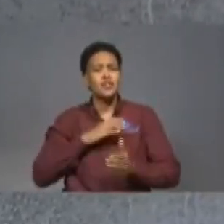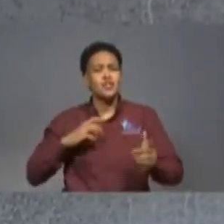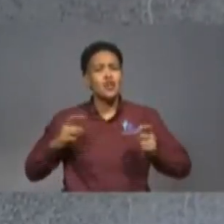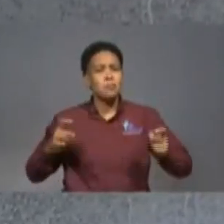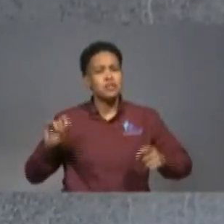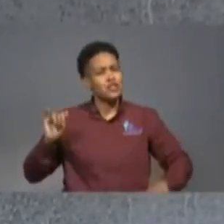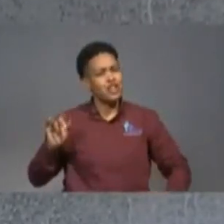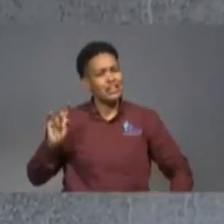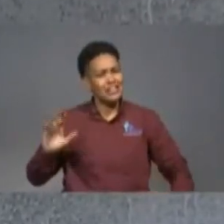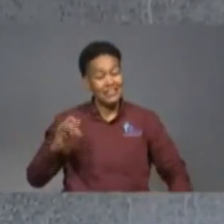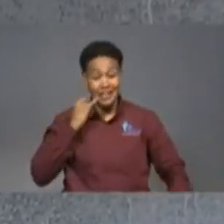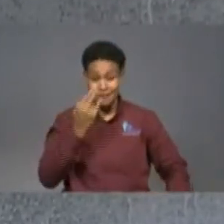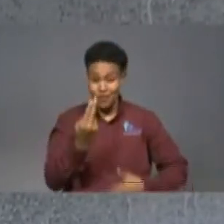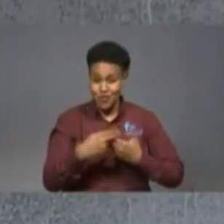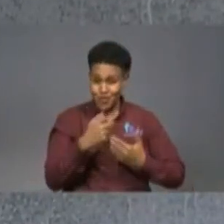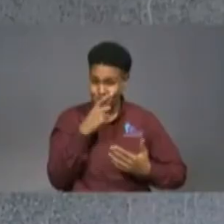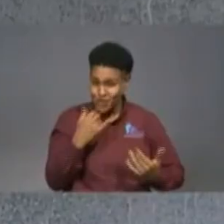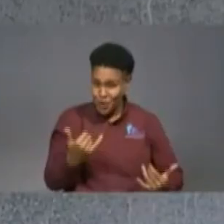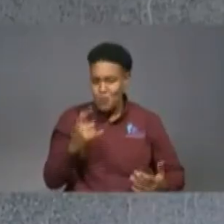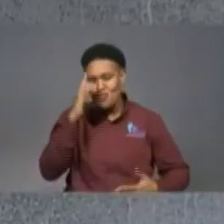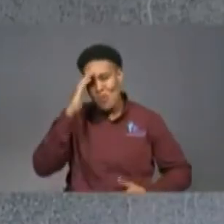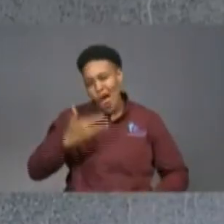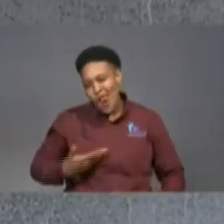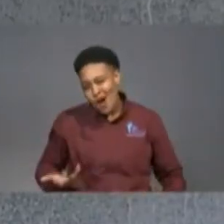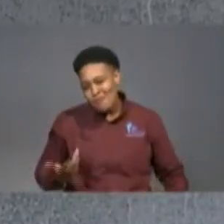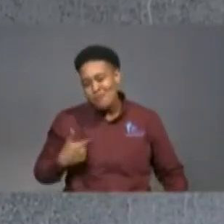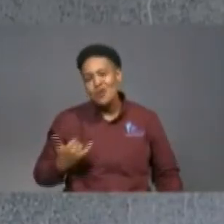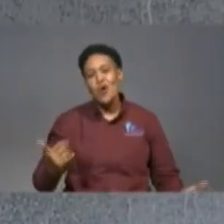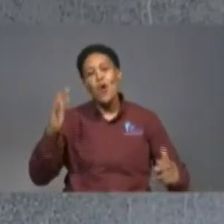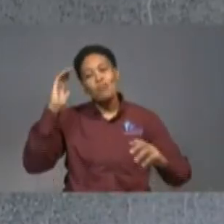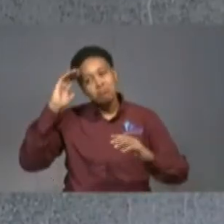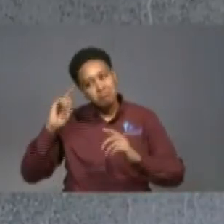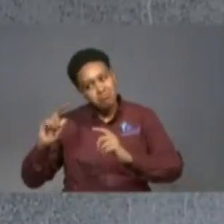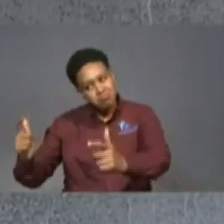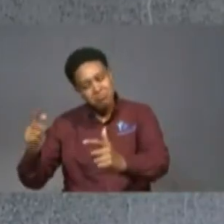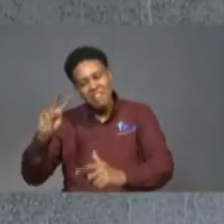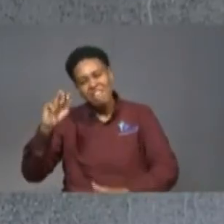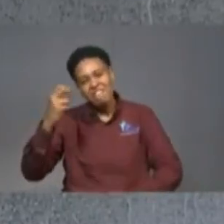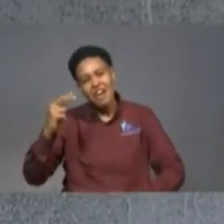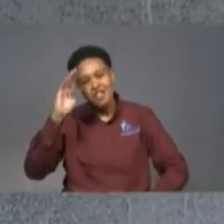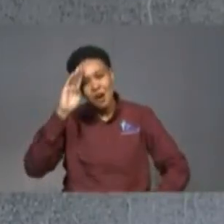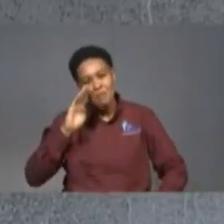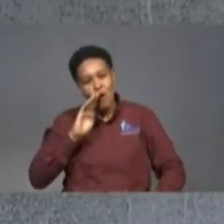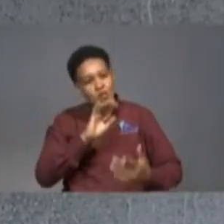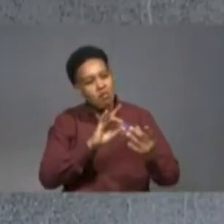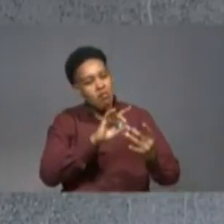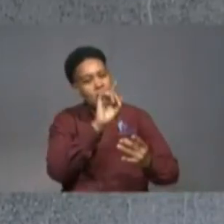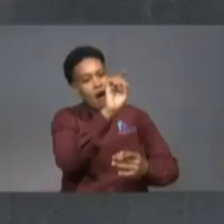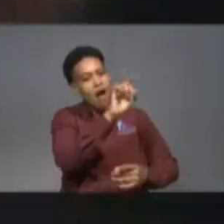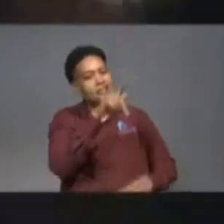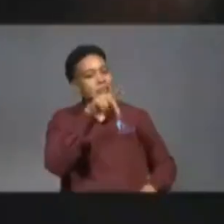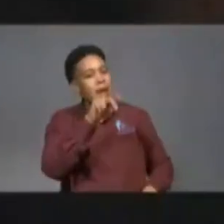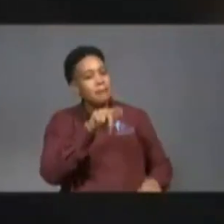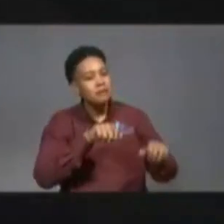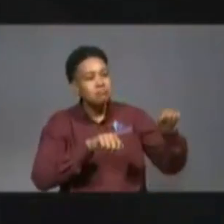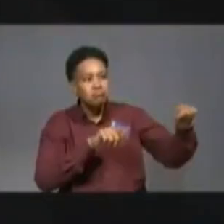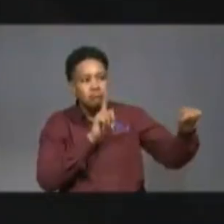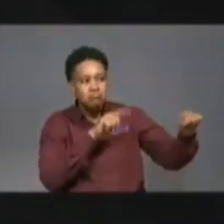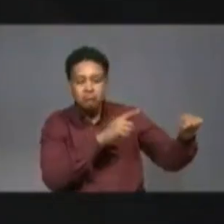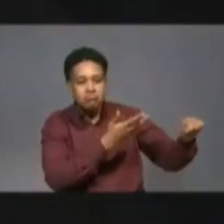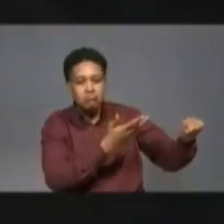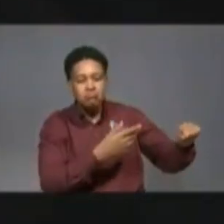joining us, welcome. We now invite Vashon to pose his question to Team PNP. You